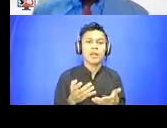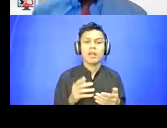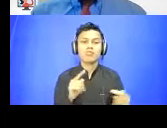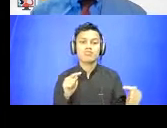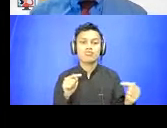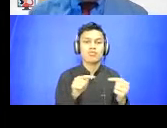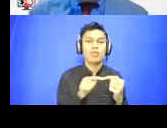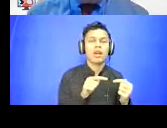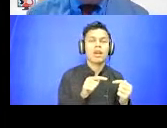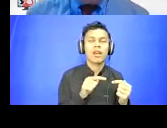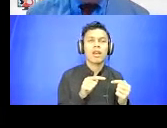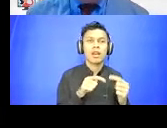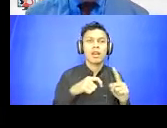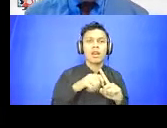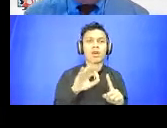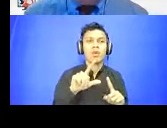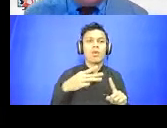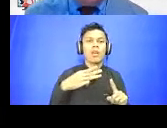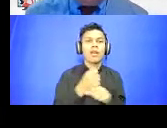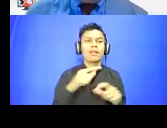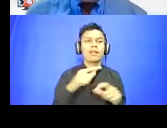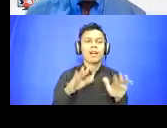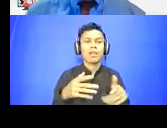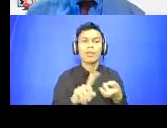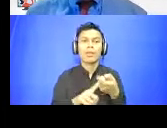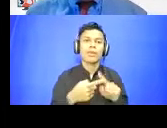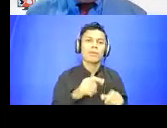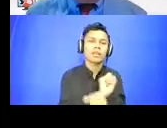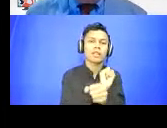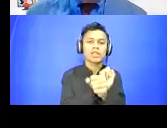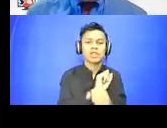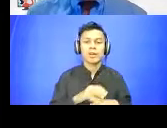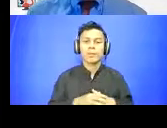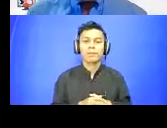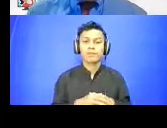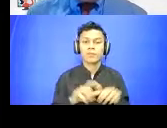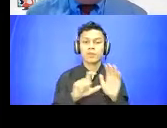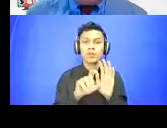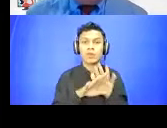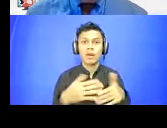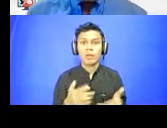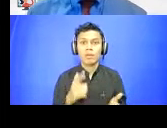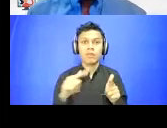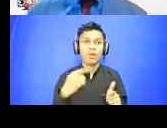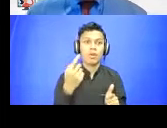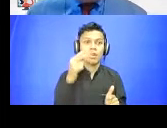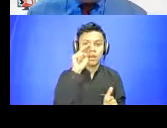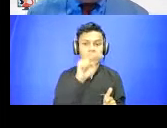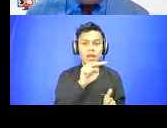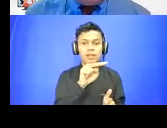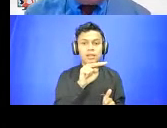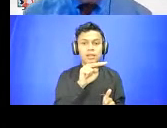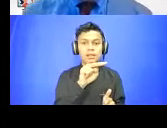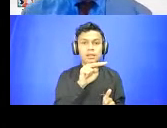example, if you look at those 3 documents, ethical standards, regulatory standards, and